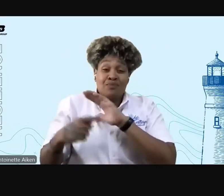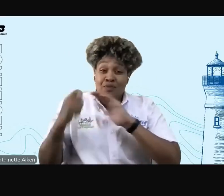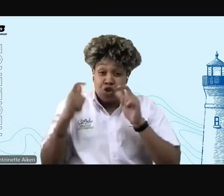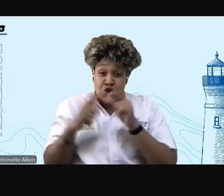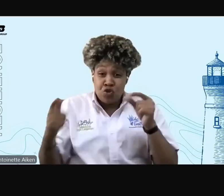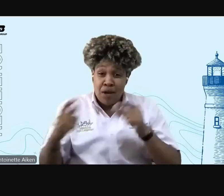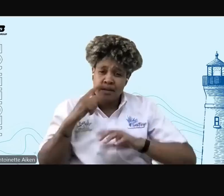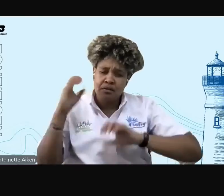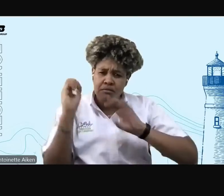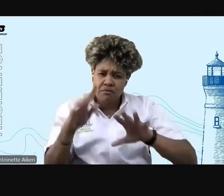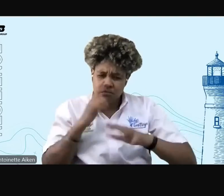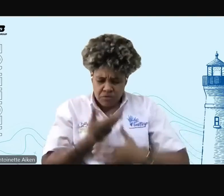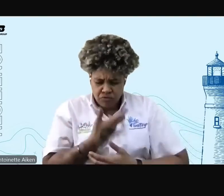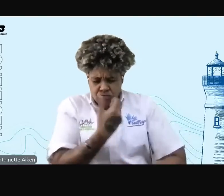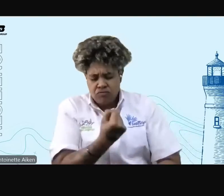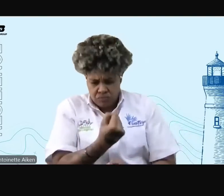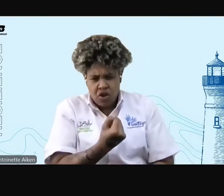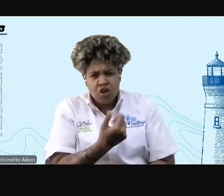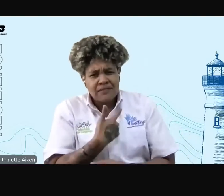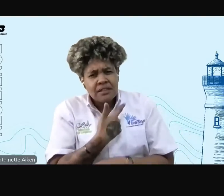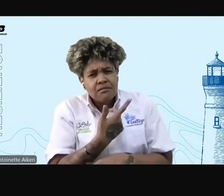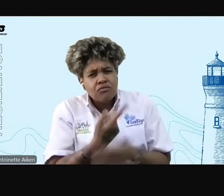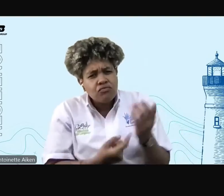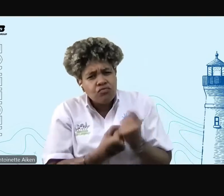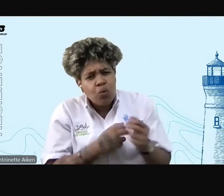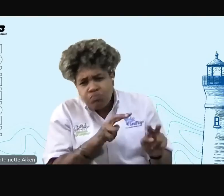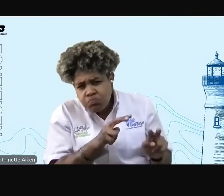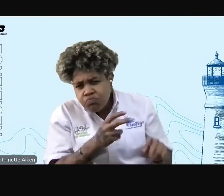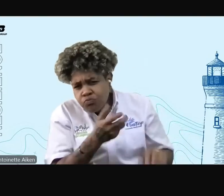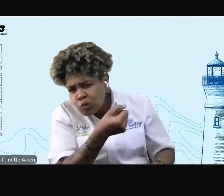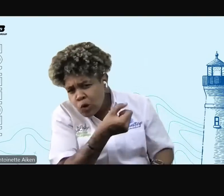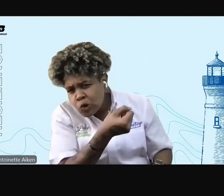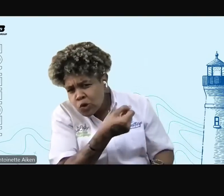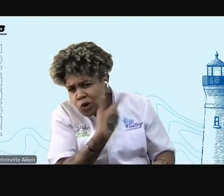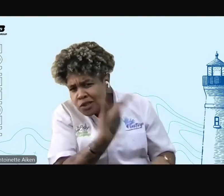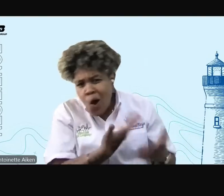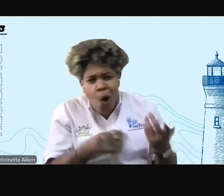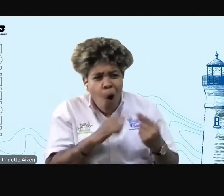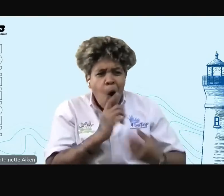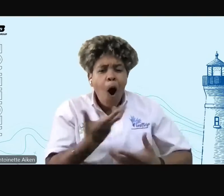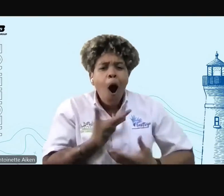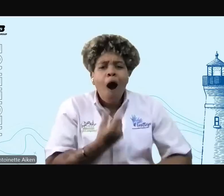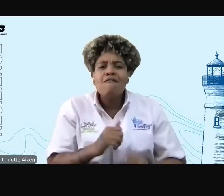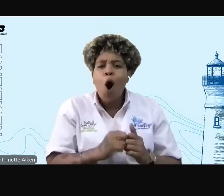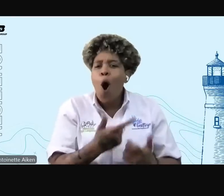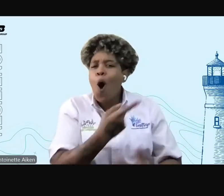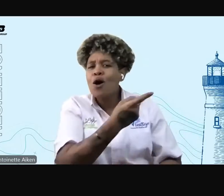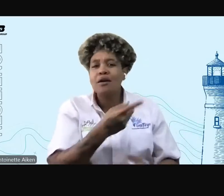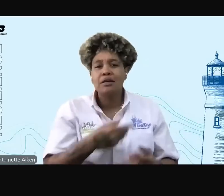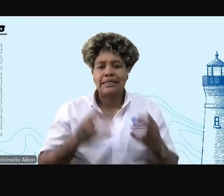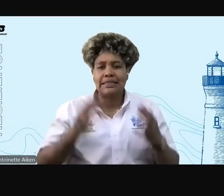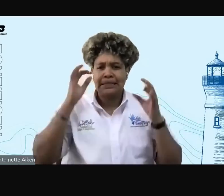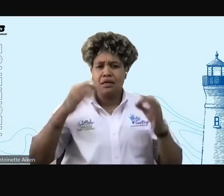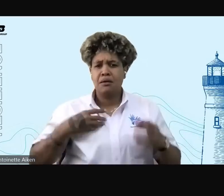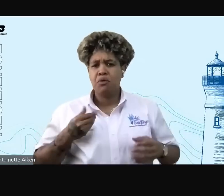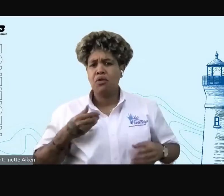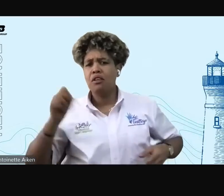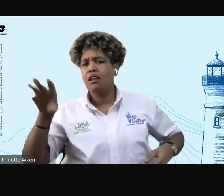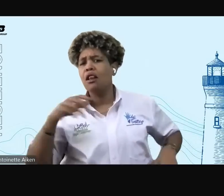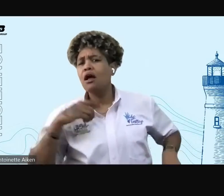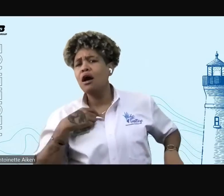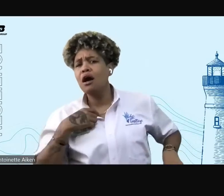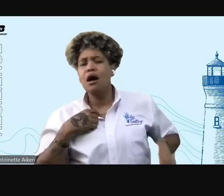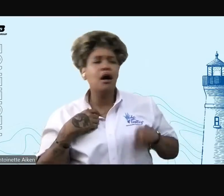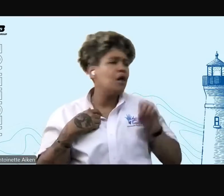of the trust and confidence our customers place with us. It's how they vote with their money. Deposits grew by